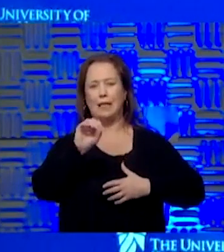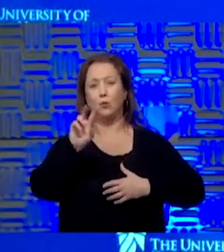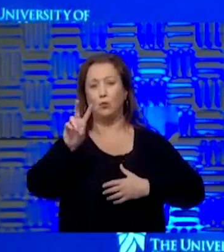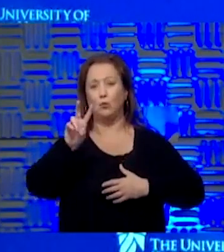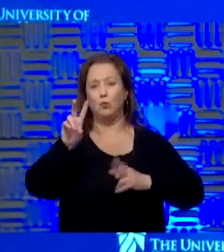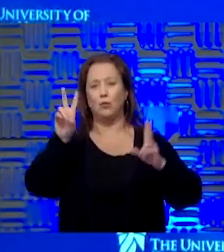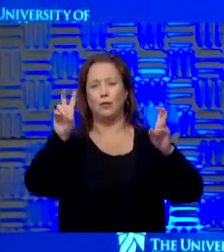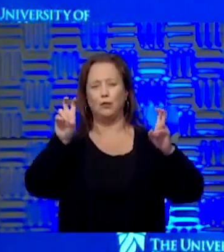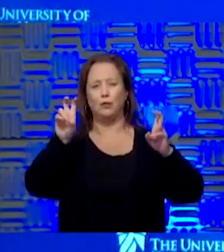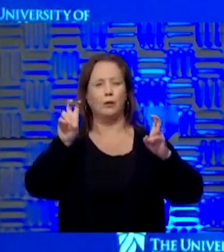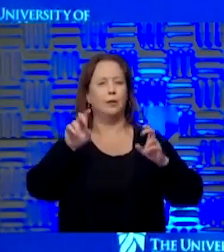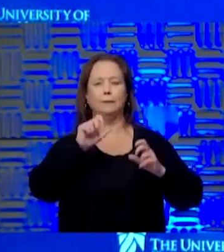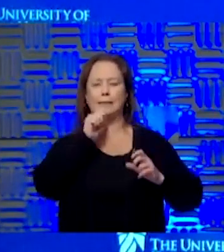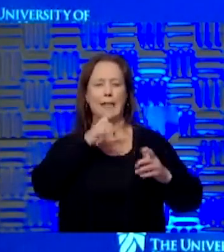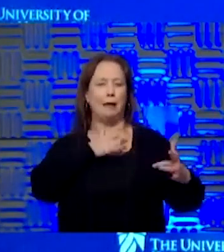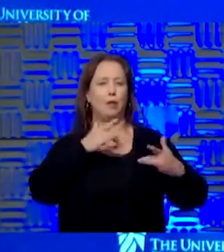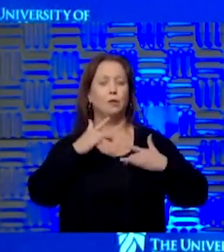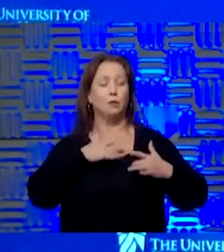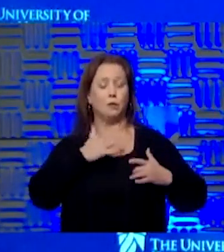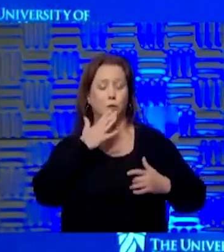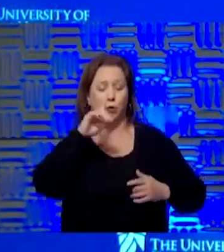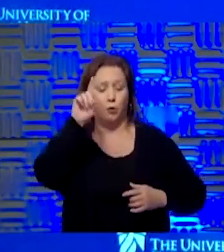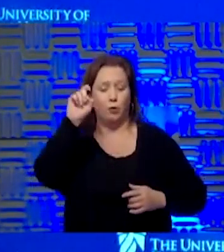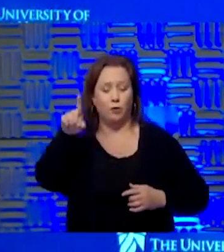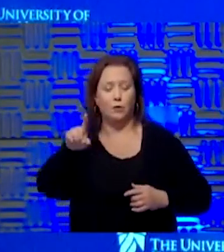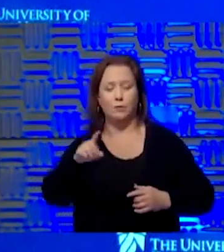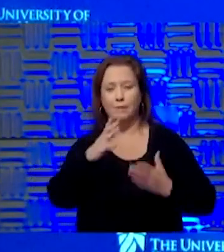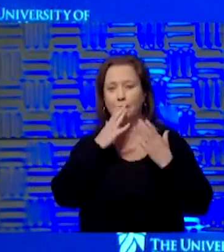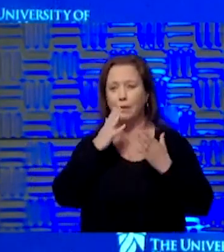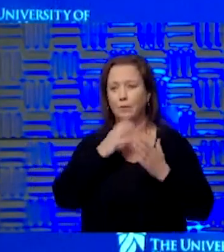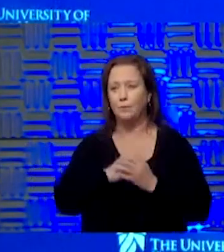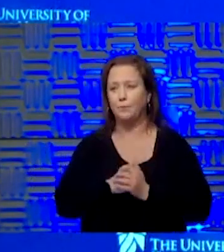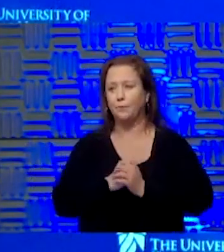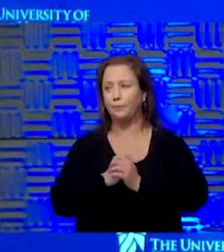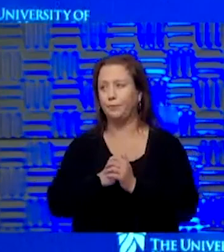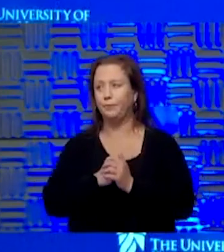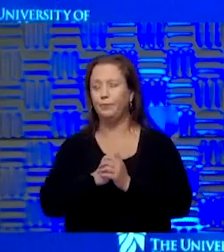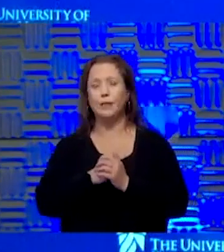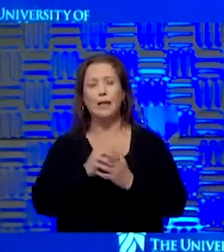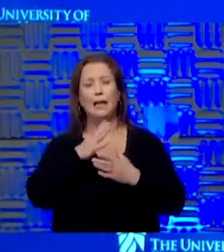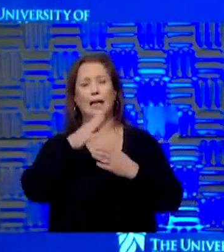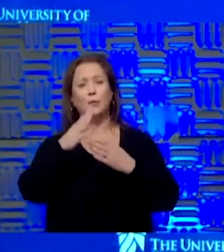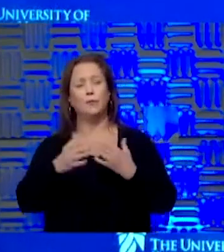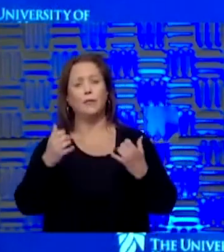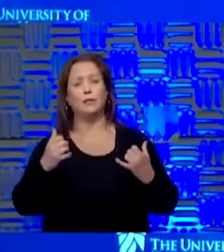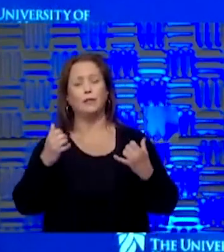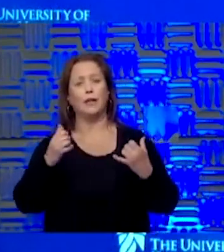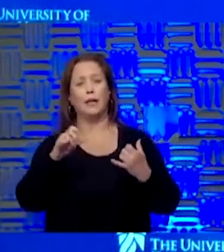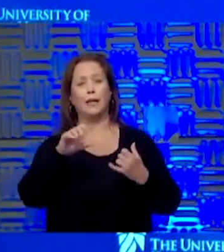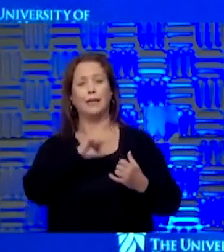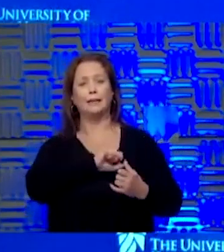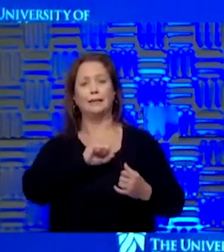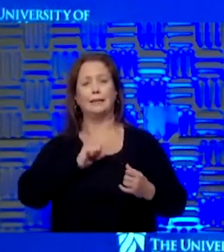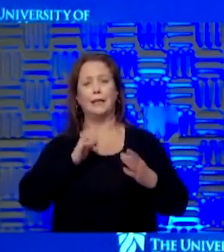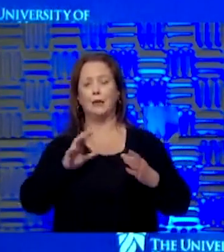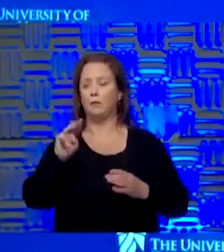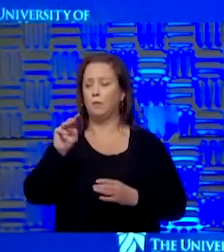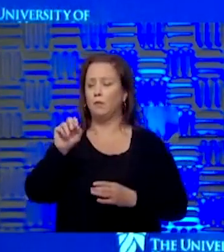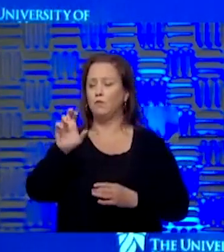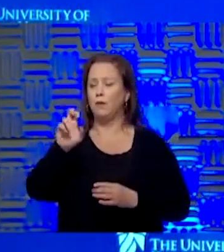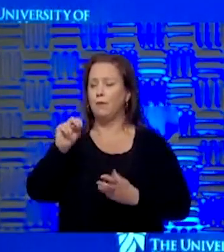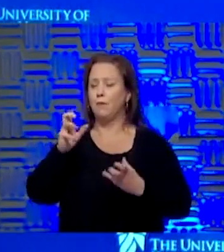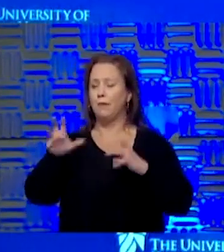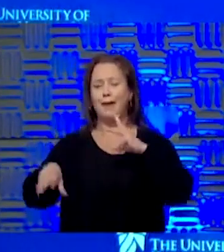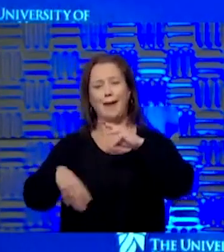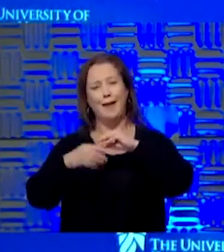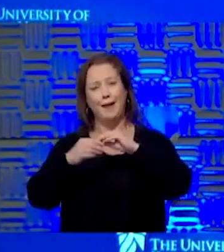would tell you that is not a concern, but it's a good question. Yeah, but thank you. Absolutely. Well, as we wrap up today's show, Senator Moran, thoughts that you would like to leave us